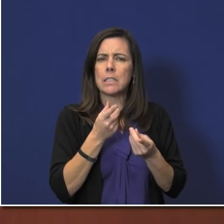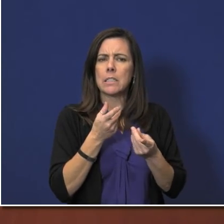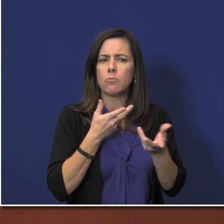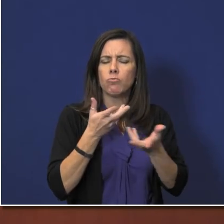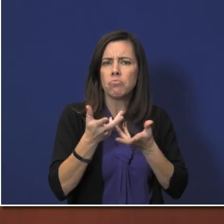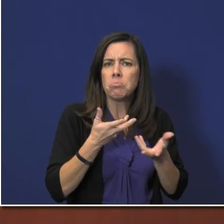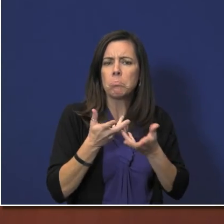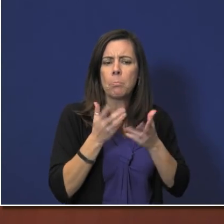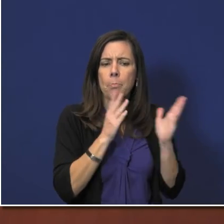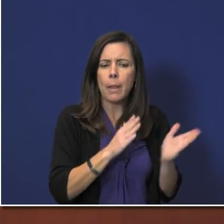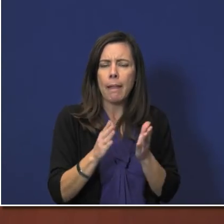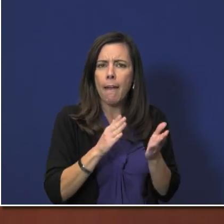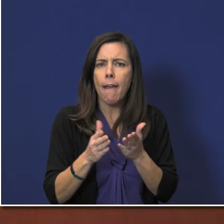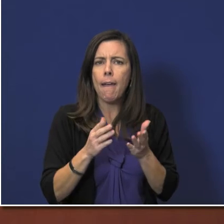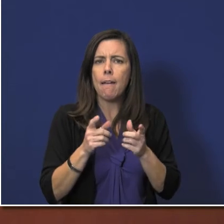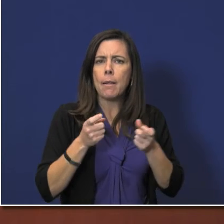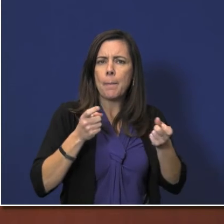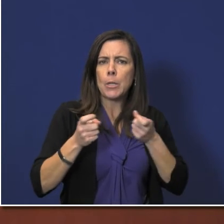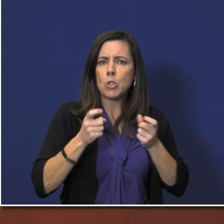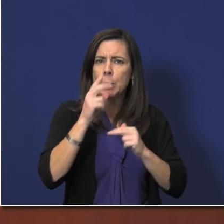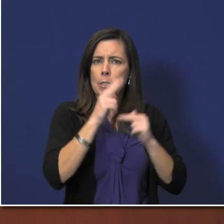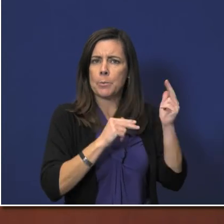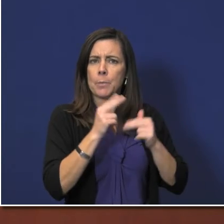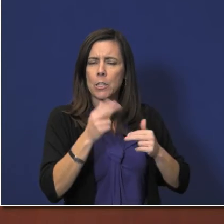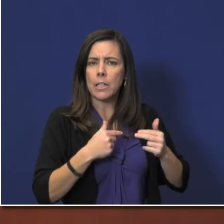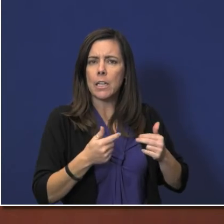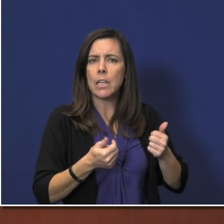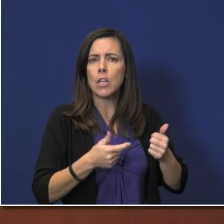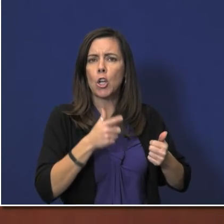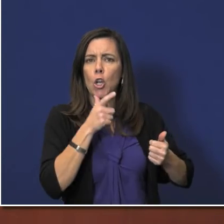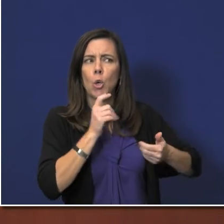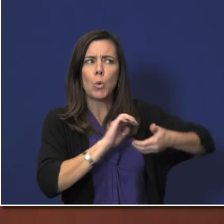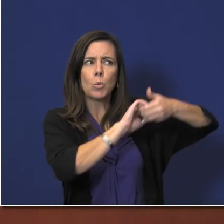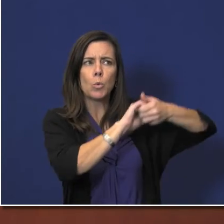the administration building and